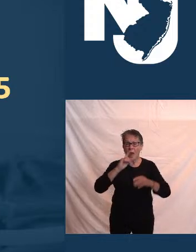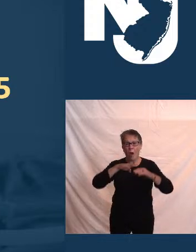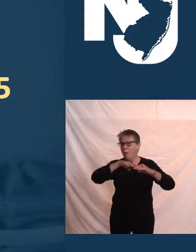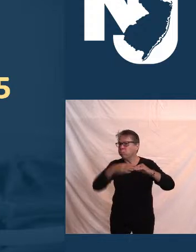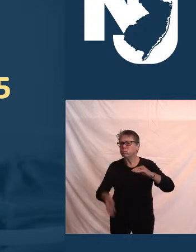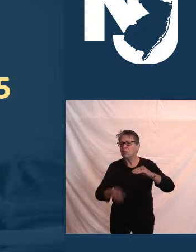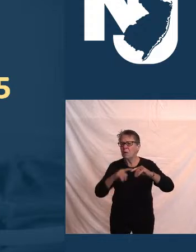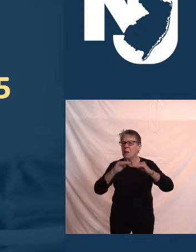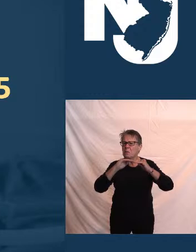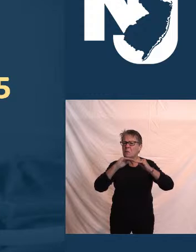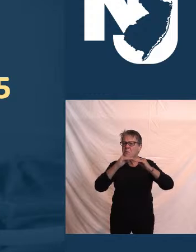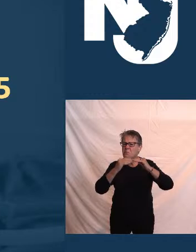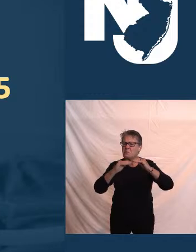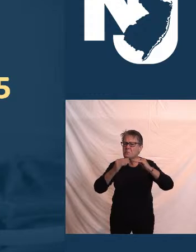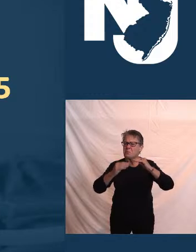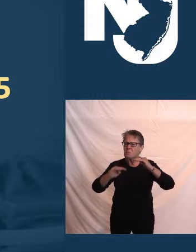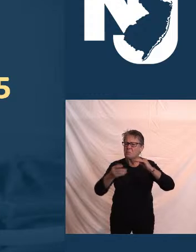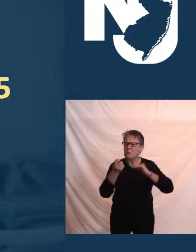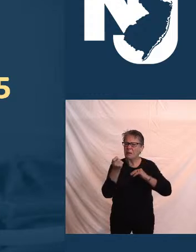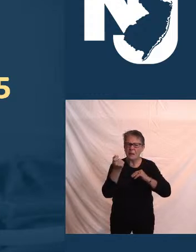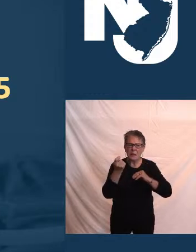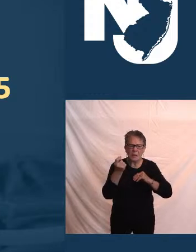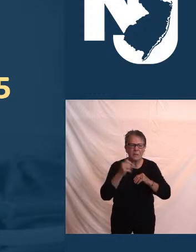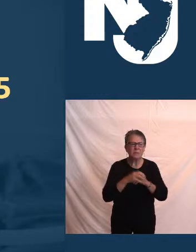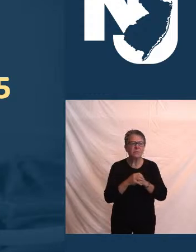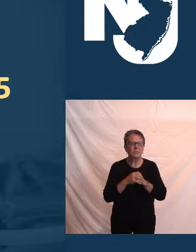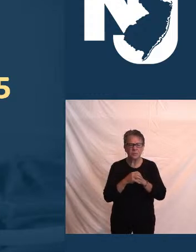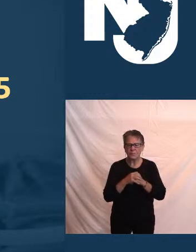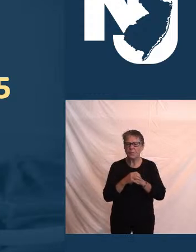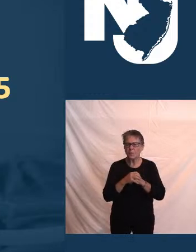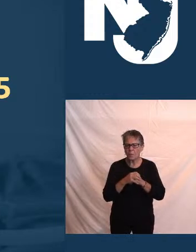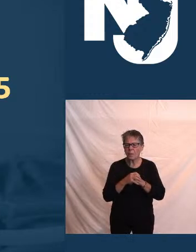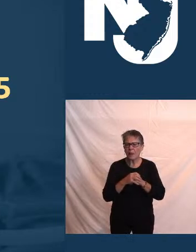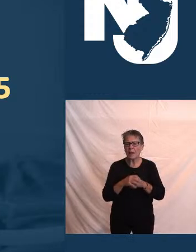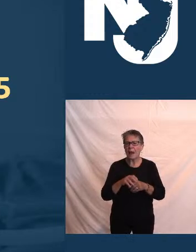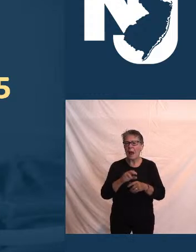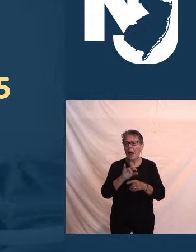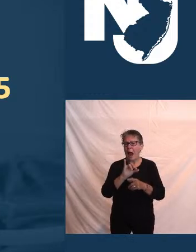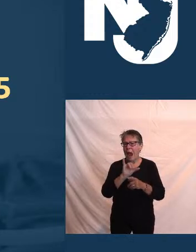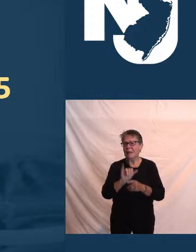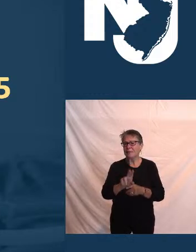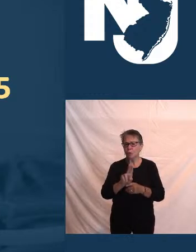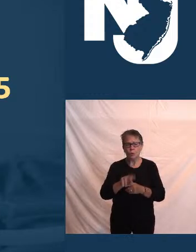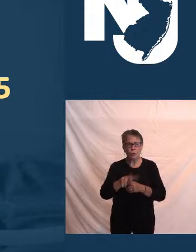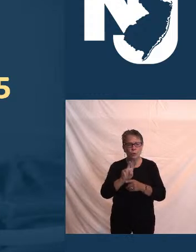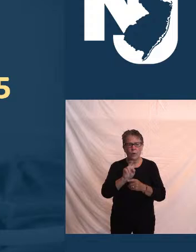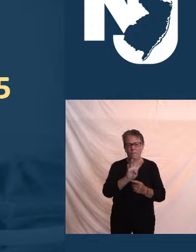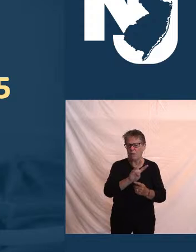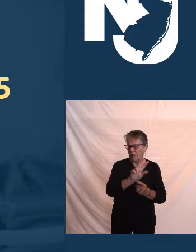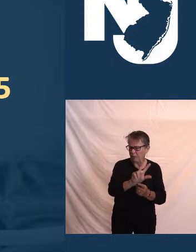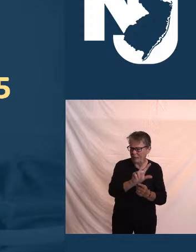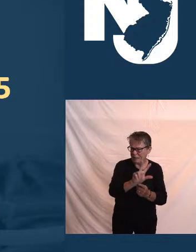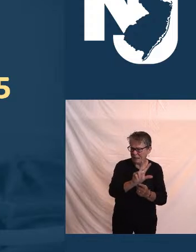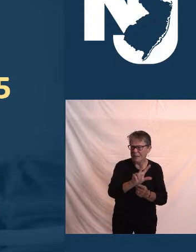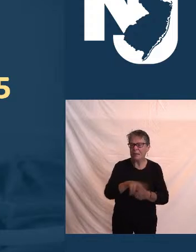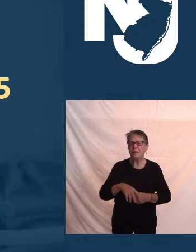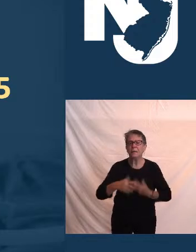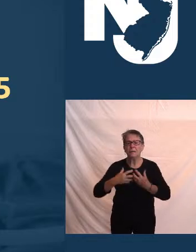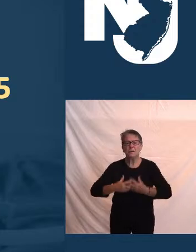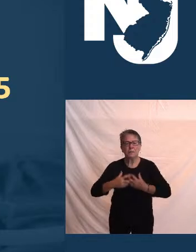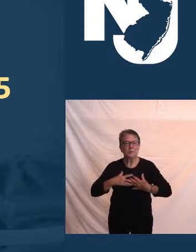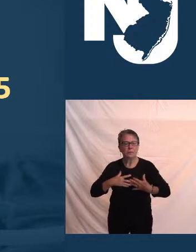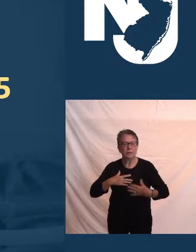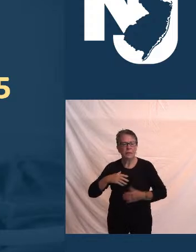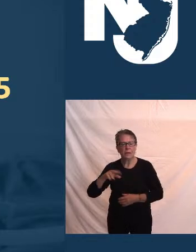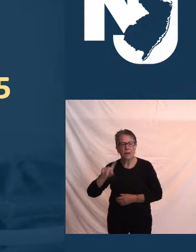numbers have, but as we all know, this is because it's a trailing indicator of the infection, but also because the virulence of the